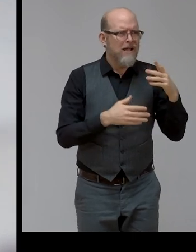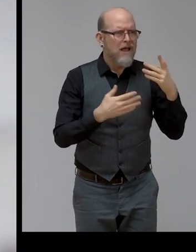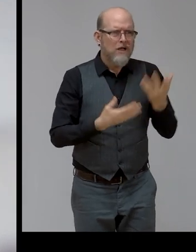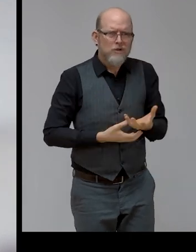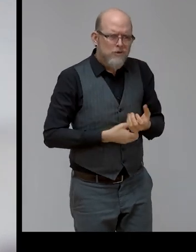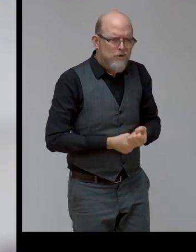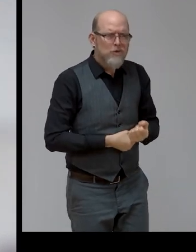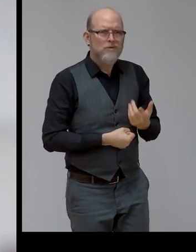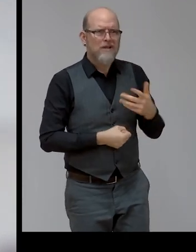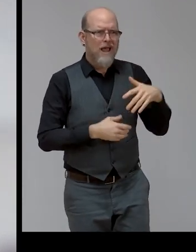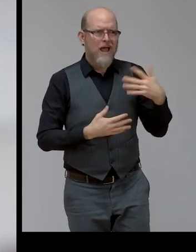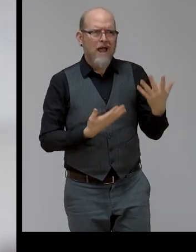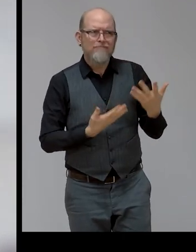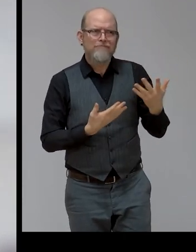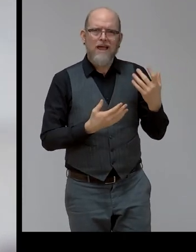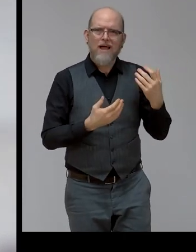actual